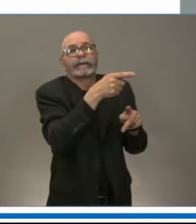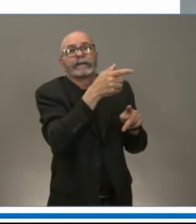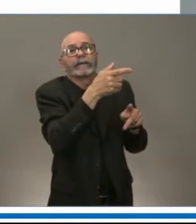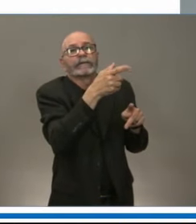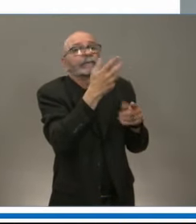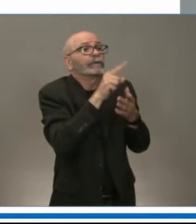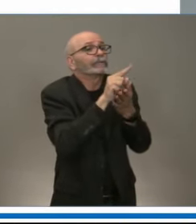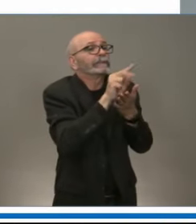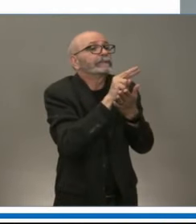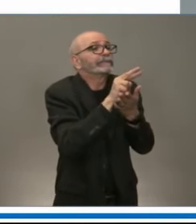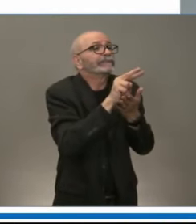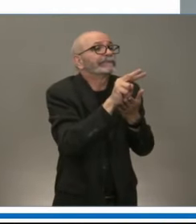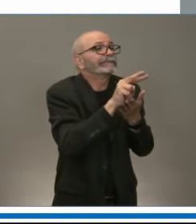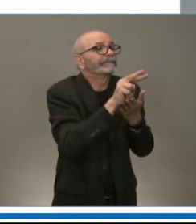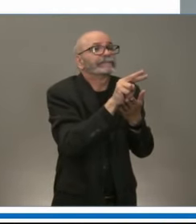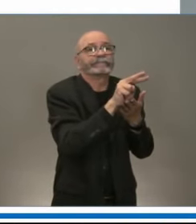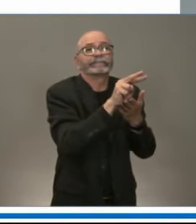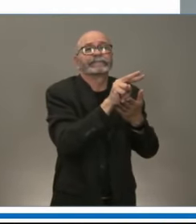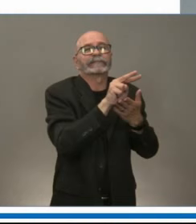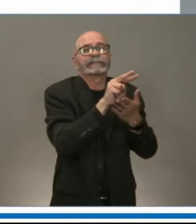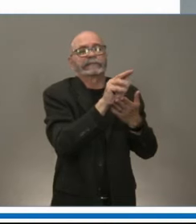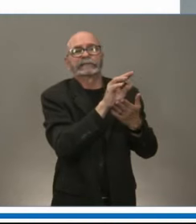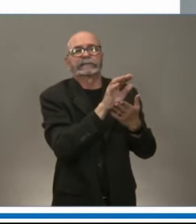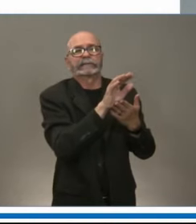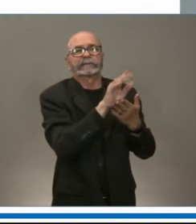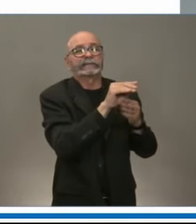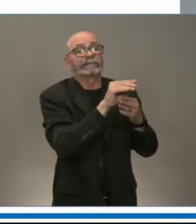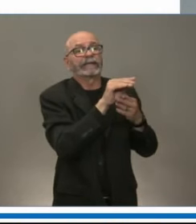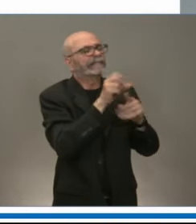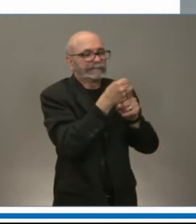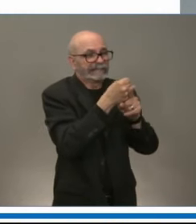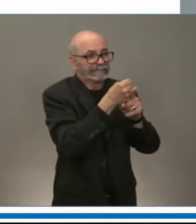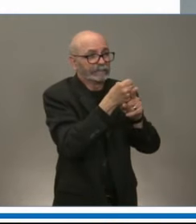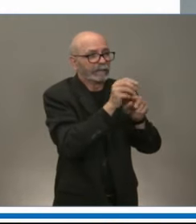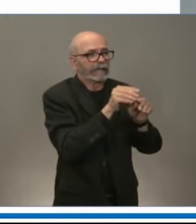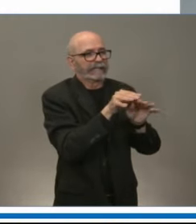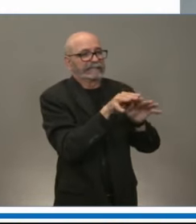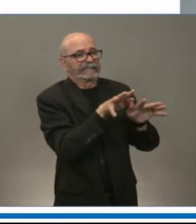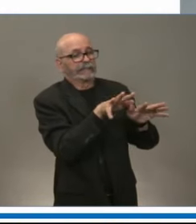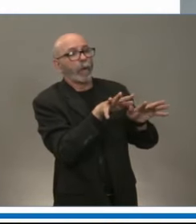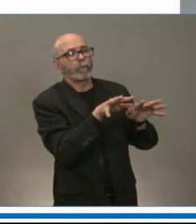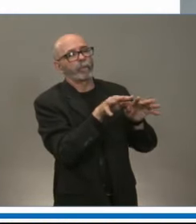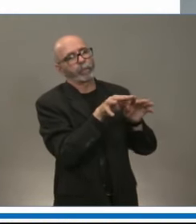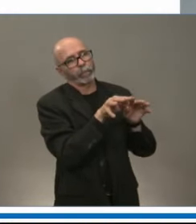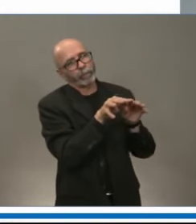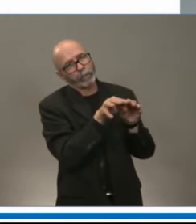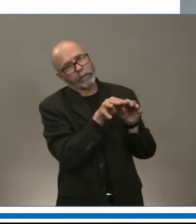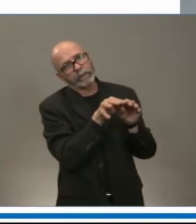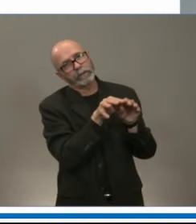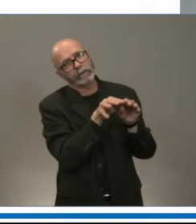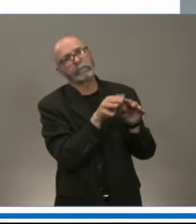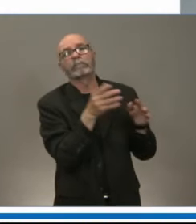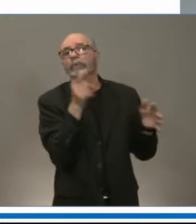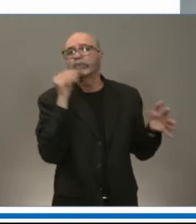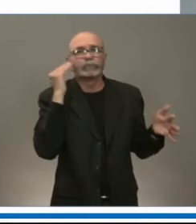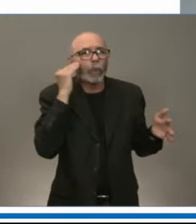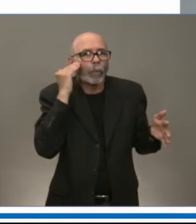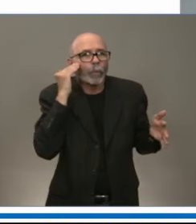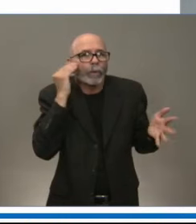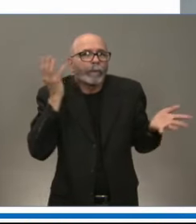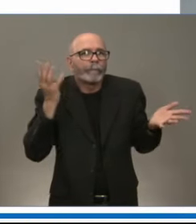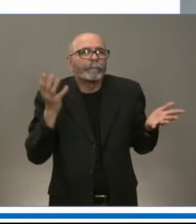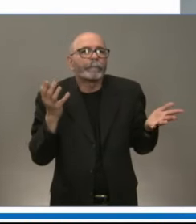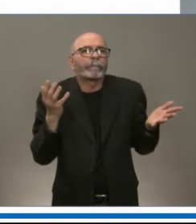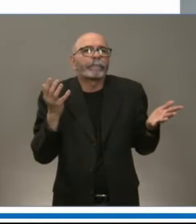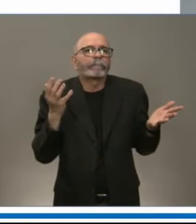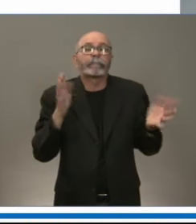that we can really ramp down community spread if we really focus on that, and that will spread things out. We are going to